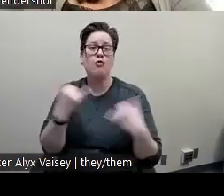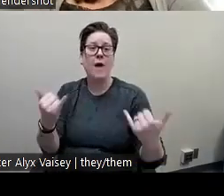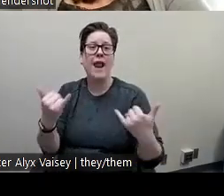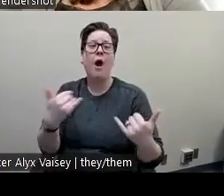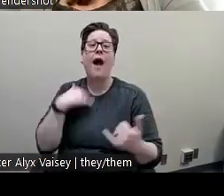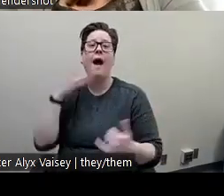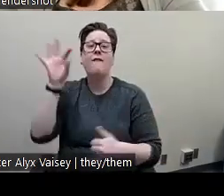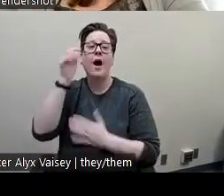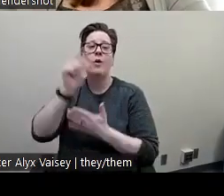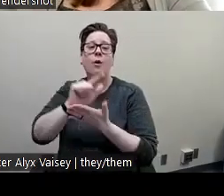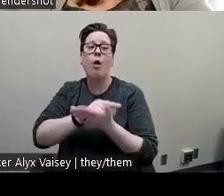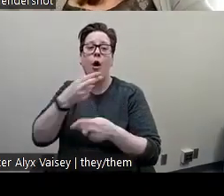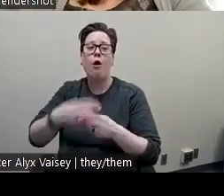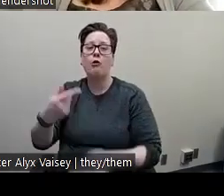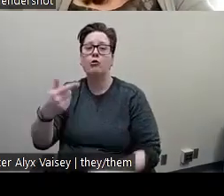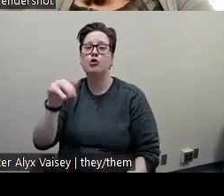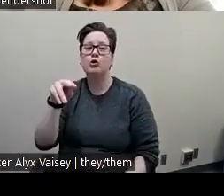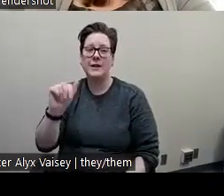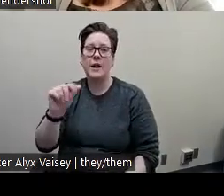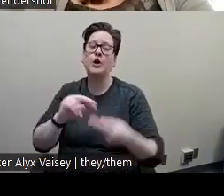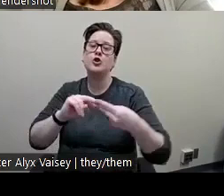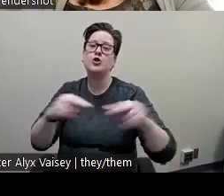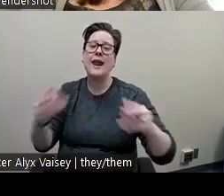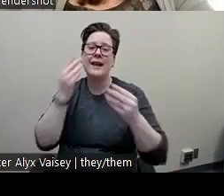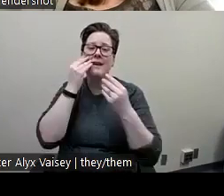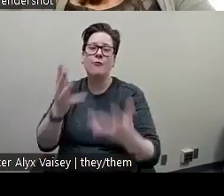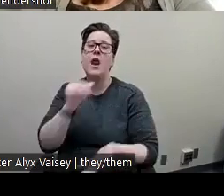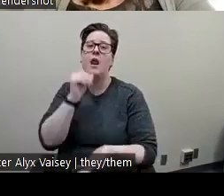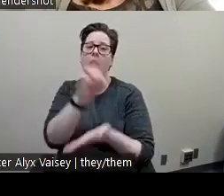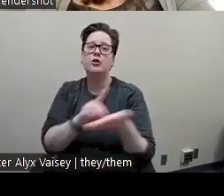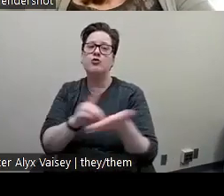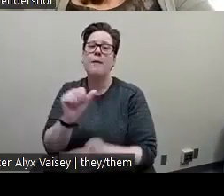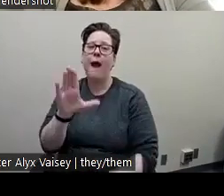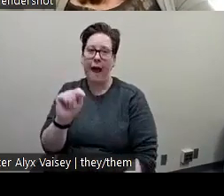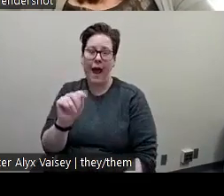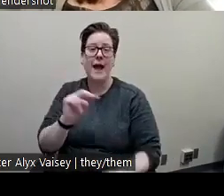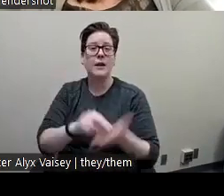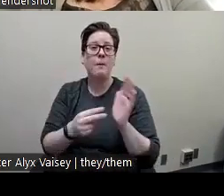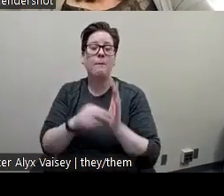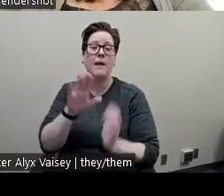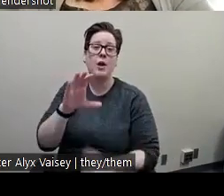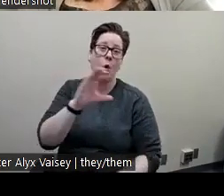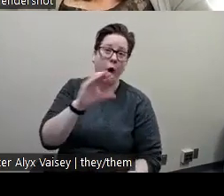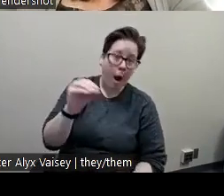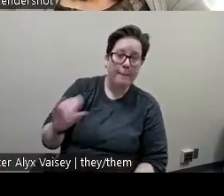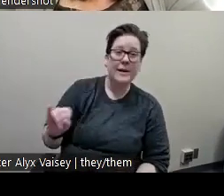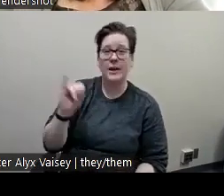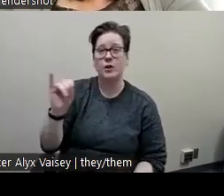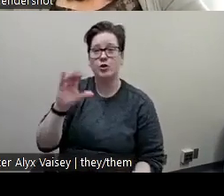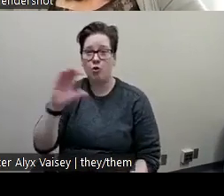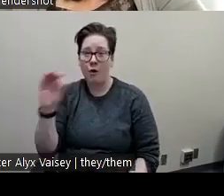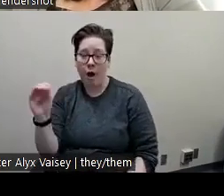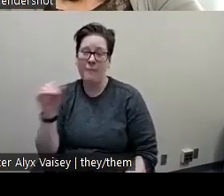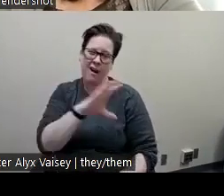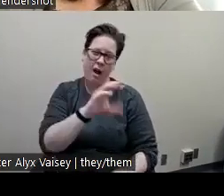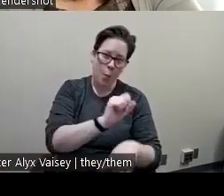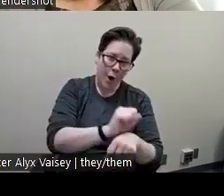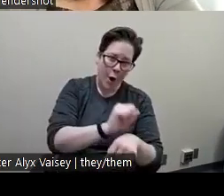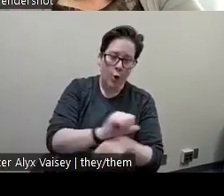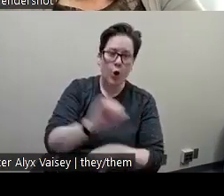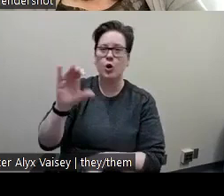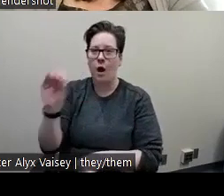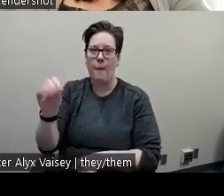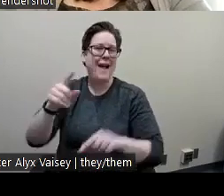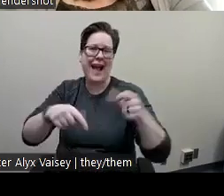the Genetic Information and Non-Discrimination Act. It does prevent your employer and your insurer from using genetic information against you to